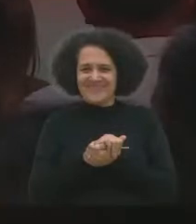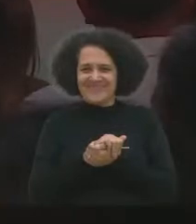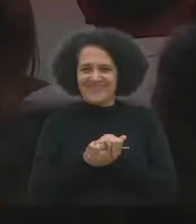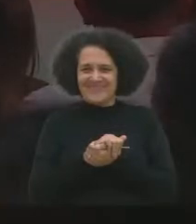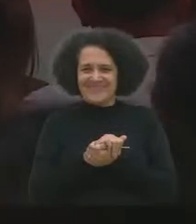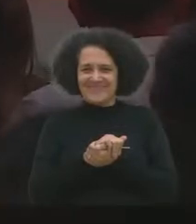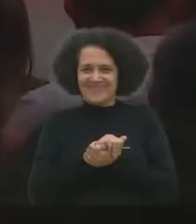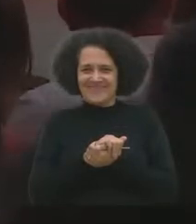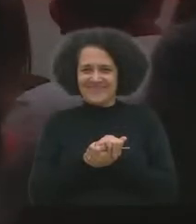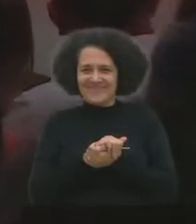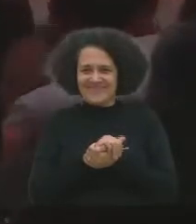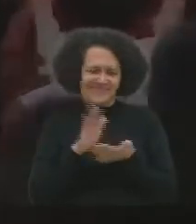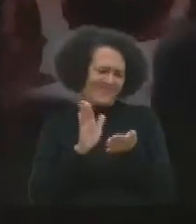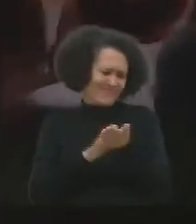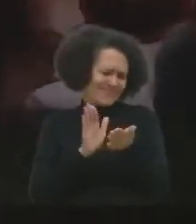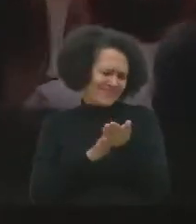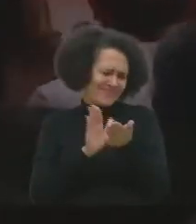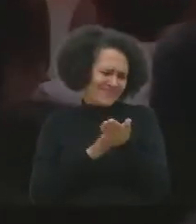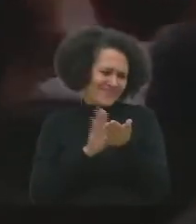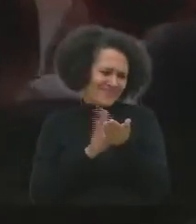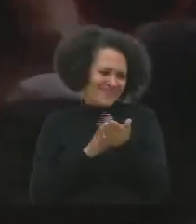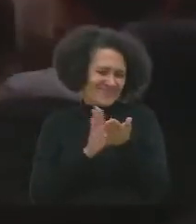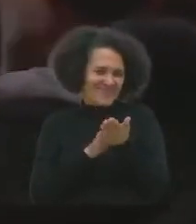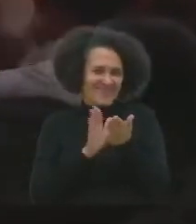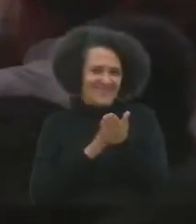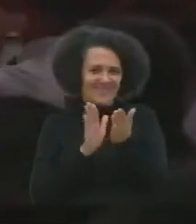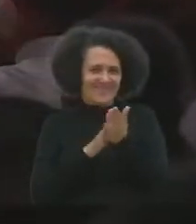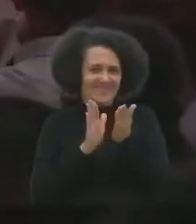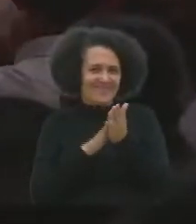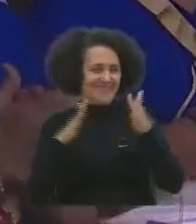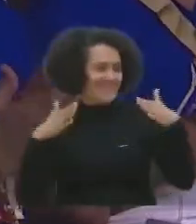Amém. Que alegria, gente.